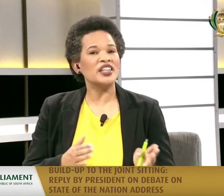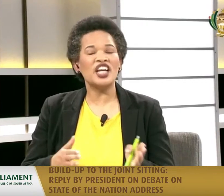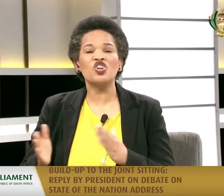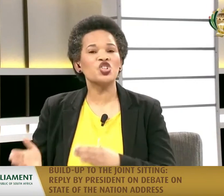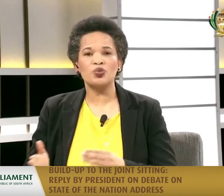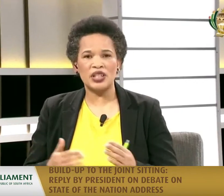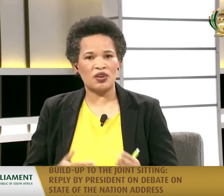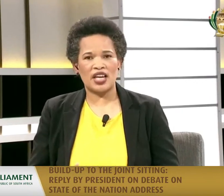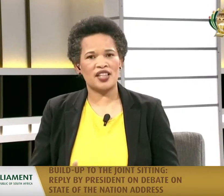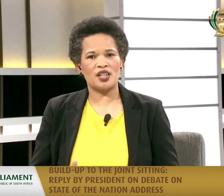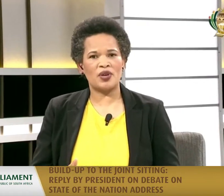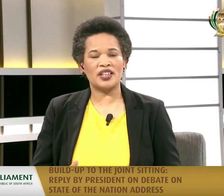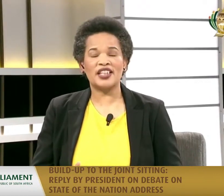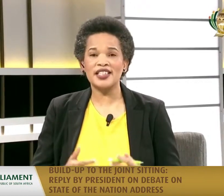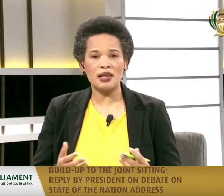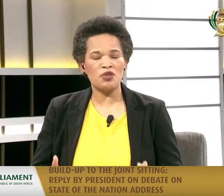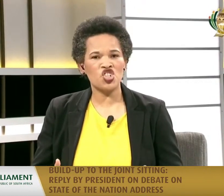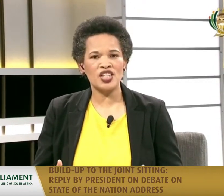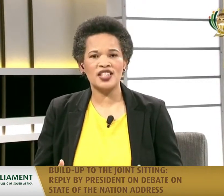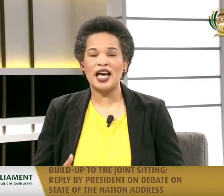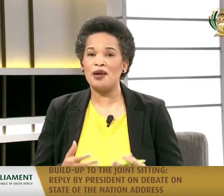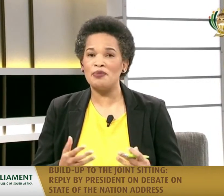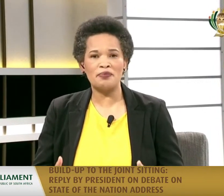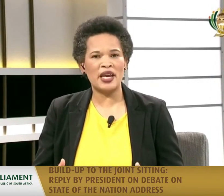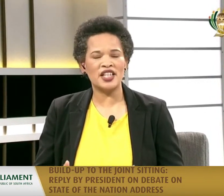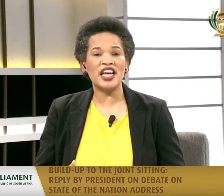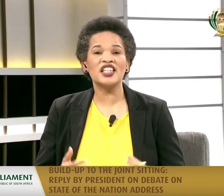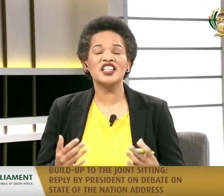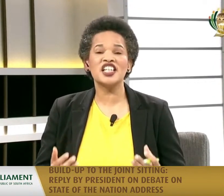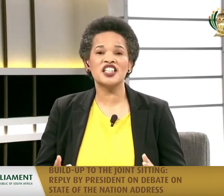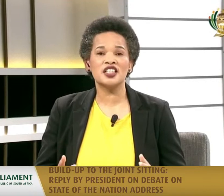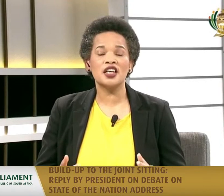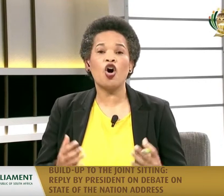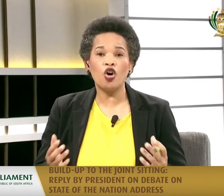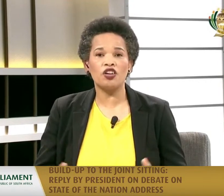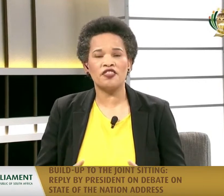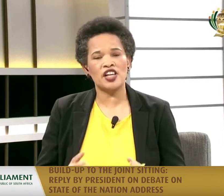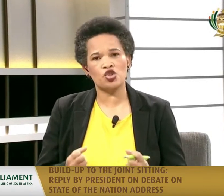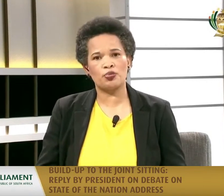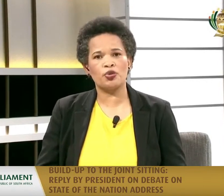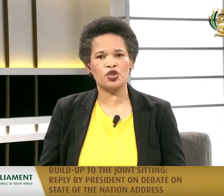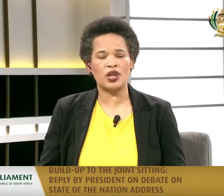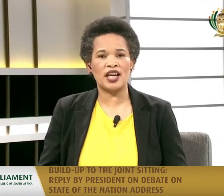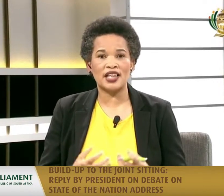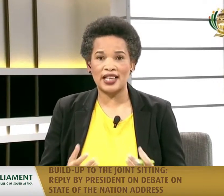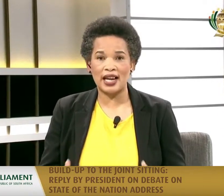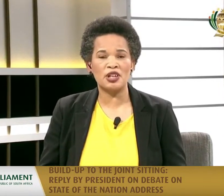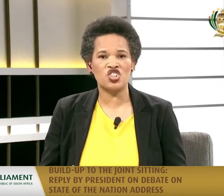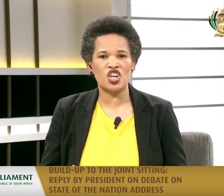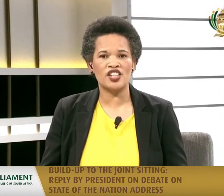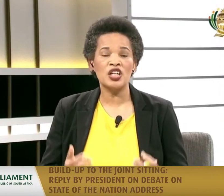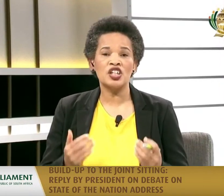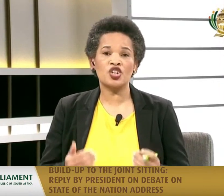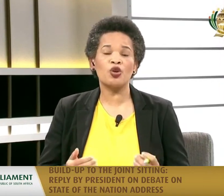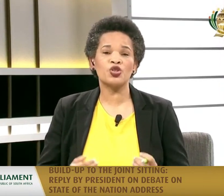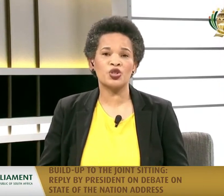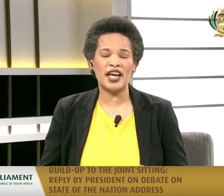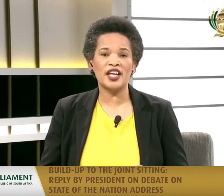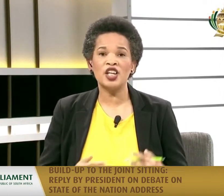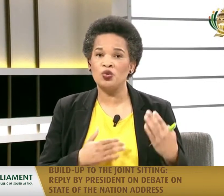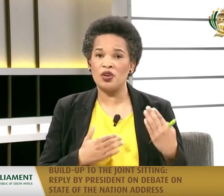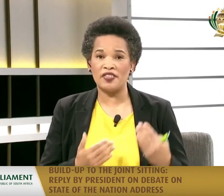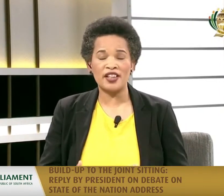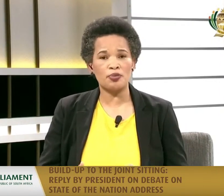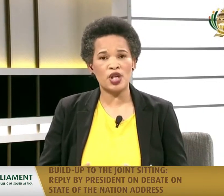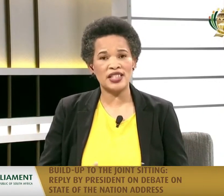other one cannot do without the other one. Gas emissions are man-made, and it needs all of us to pull together. Climate change. So